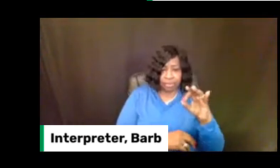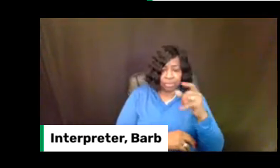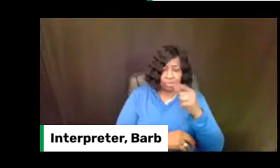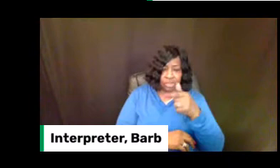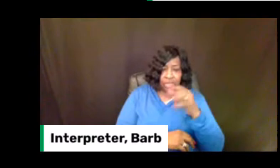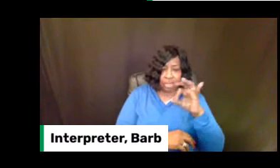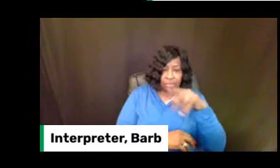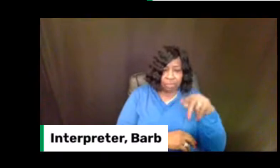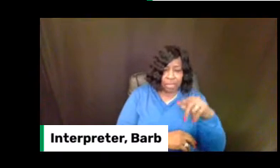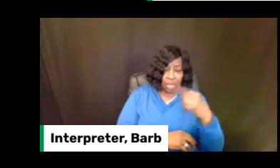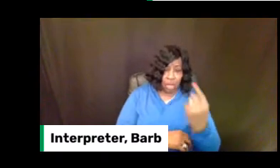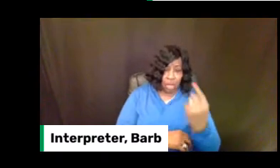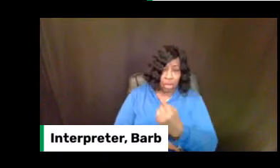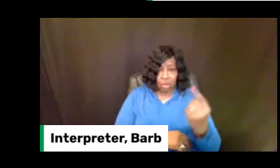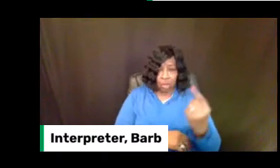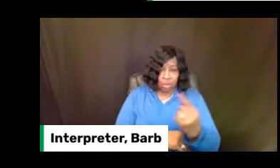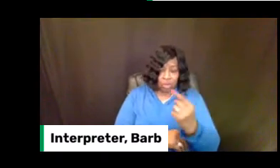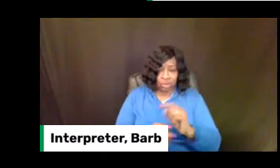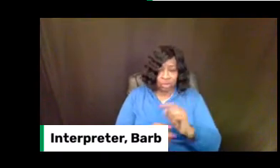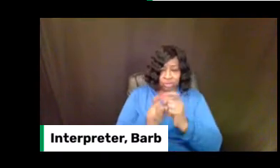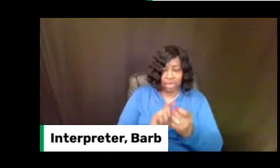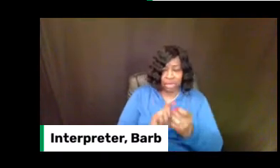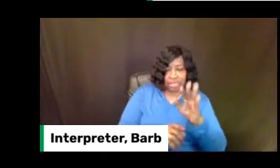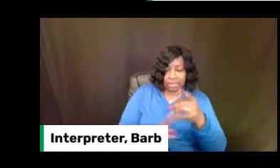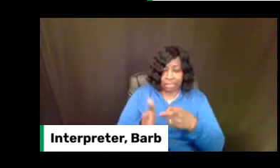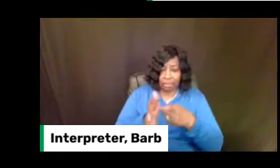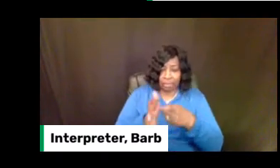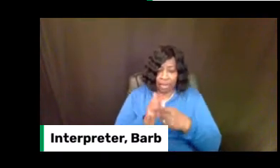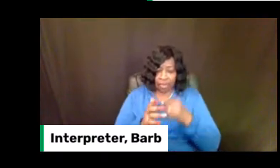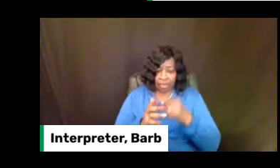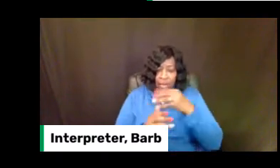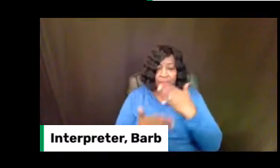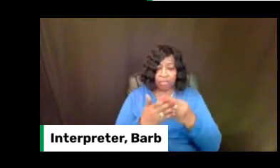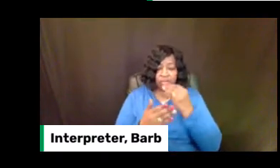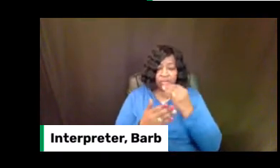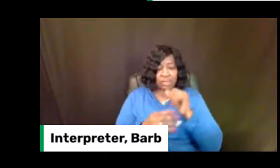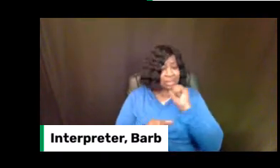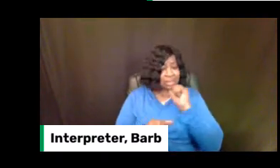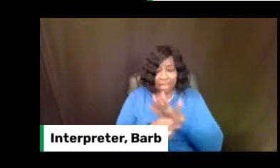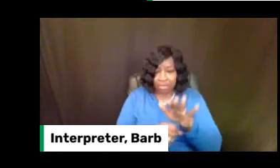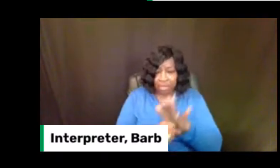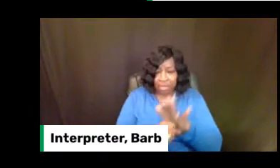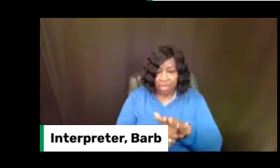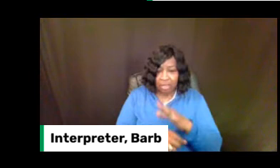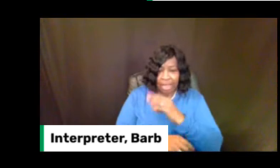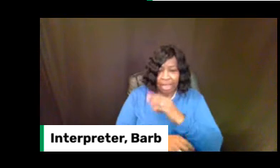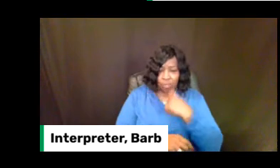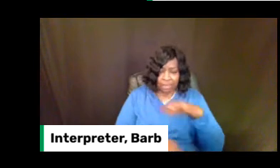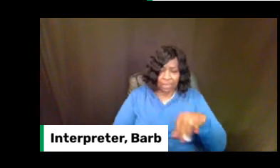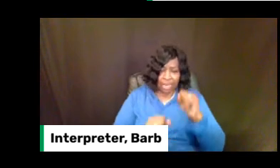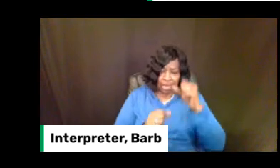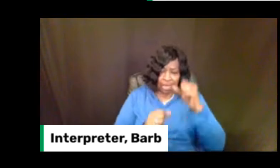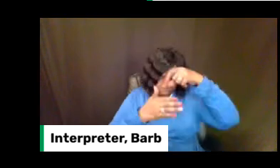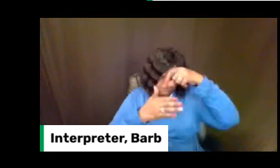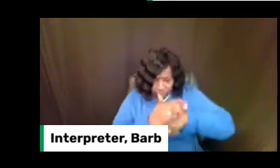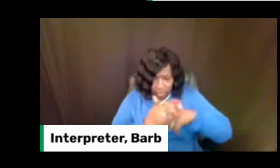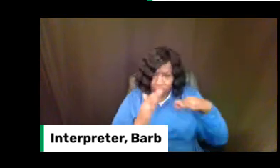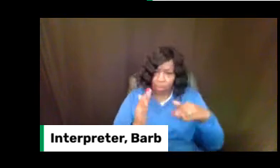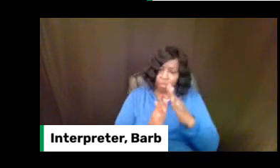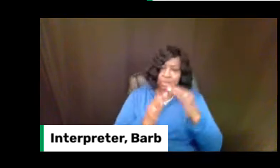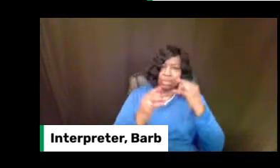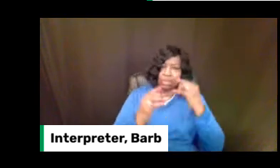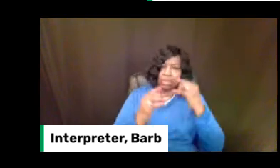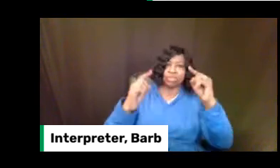of institutional demand toward good food, is not enough, and that we have to take a comprehensive approach to achieve our